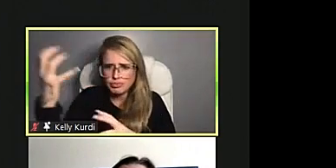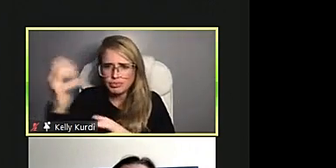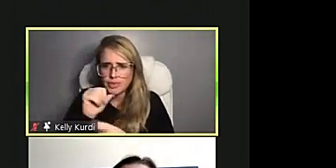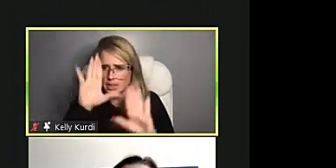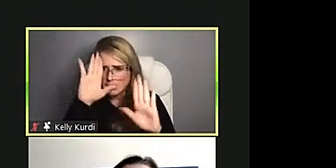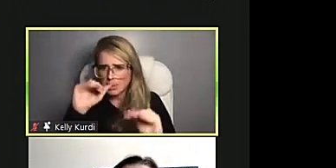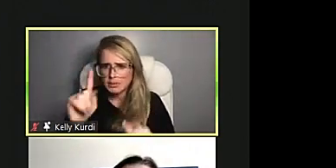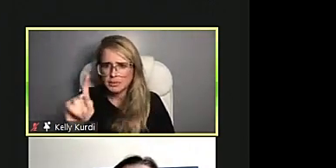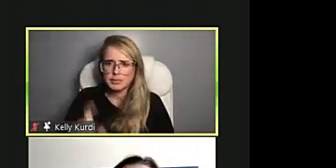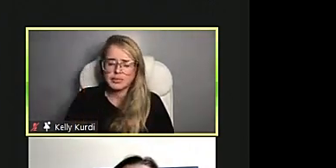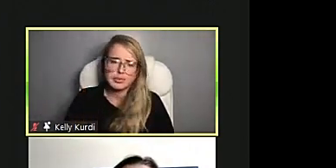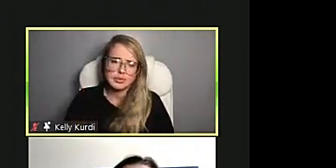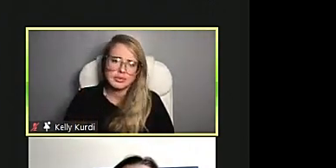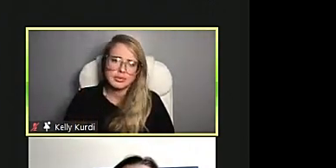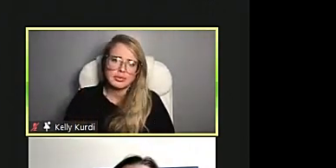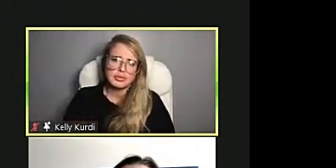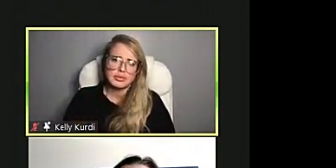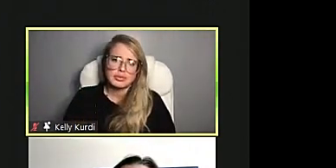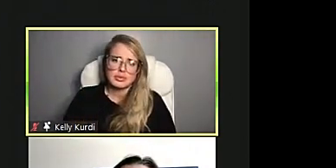that it's hitting now?